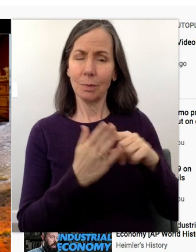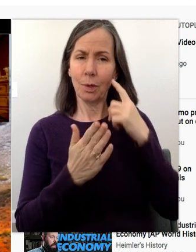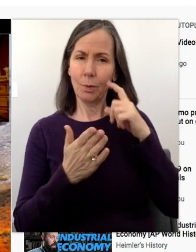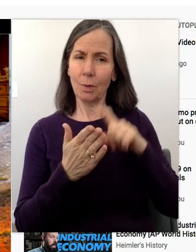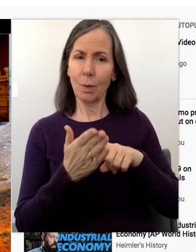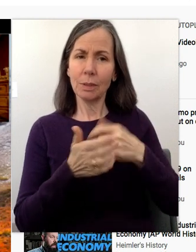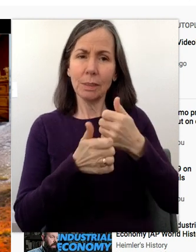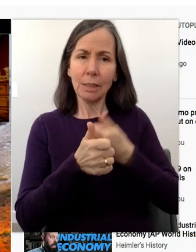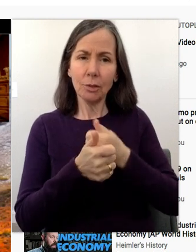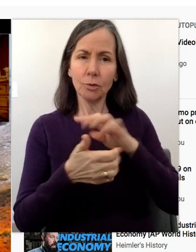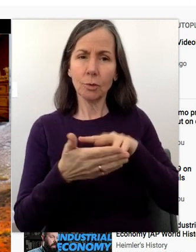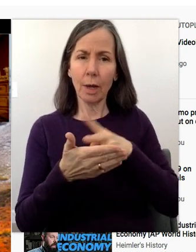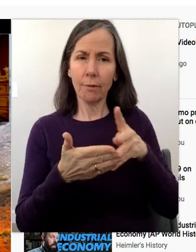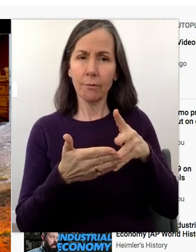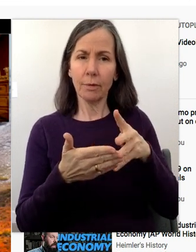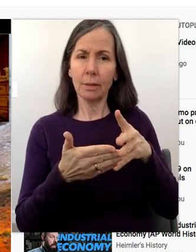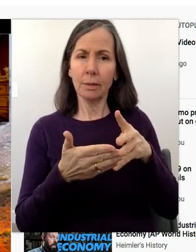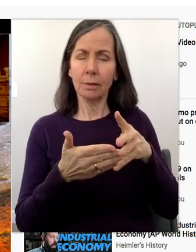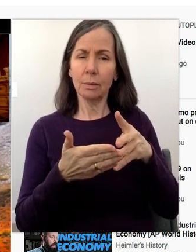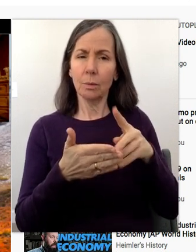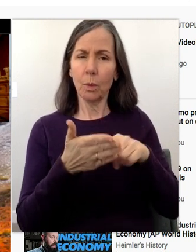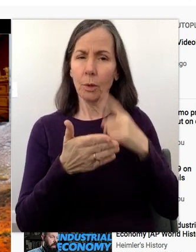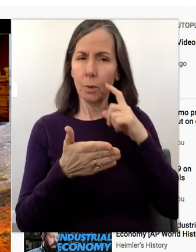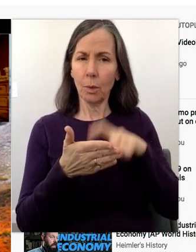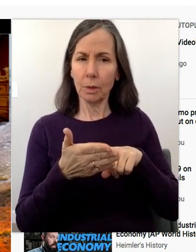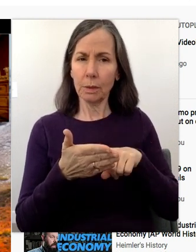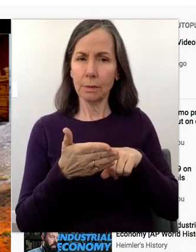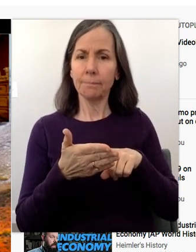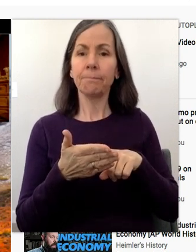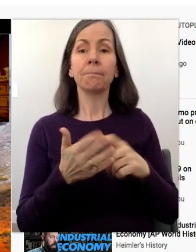So, in the bottom left corner,